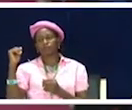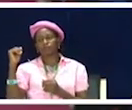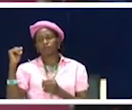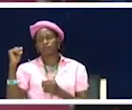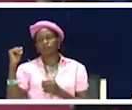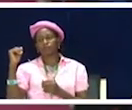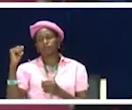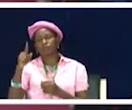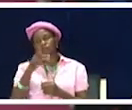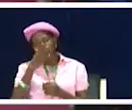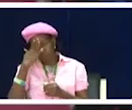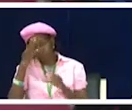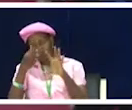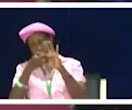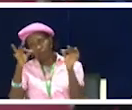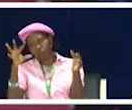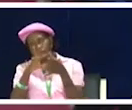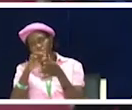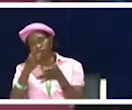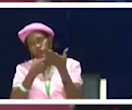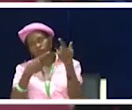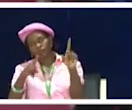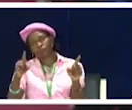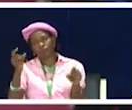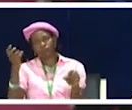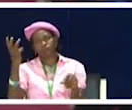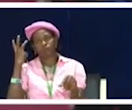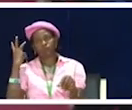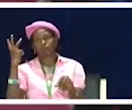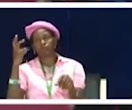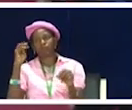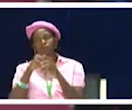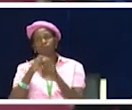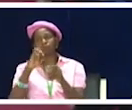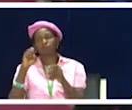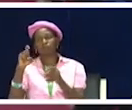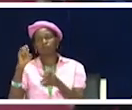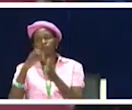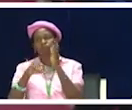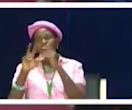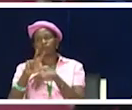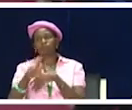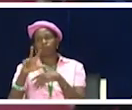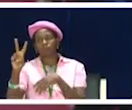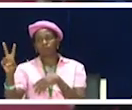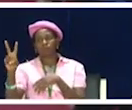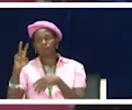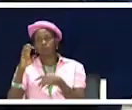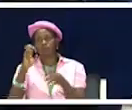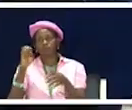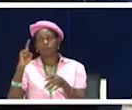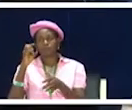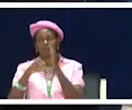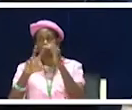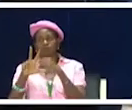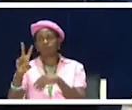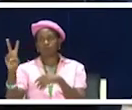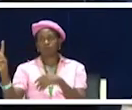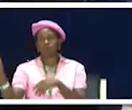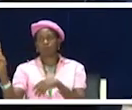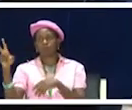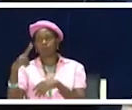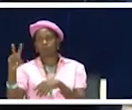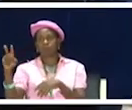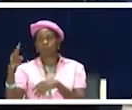Well, you know the story. What happened was, in Exodus chapter 32, Exodus 32 from